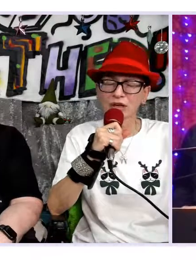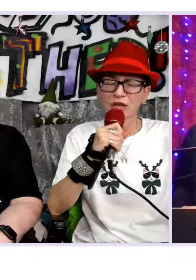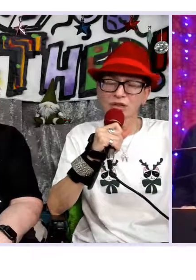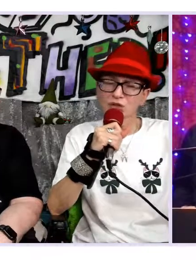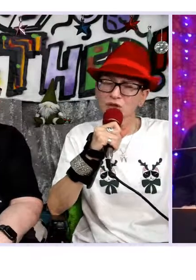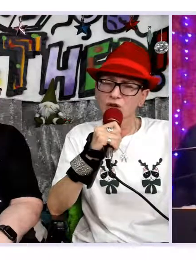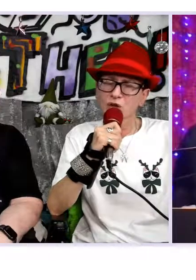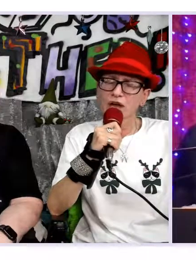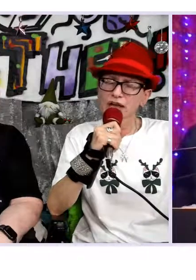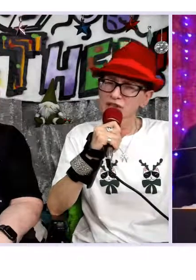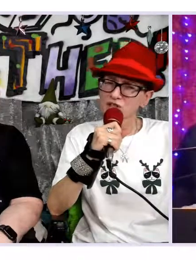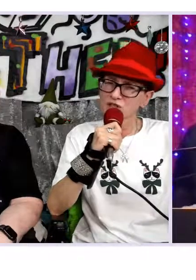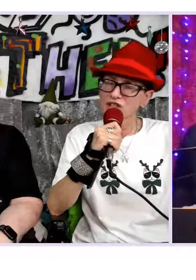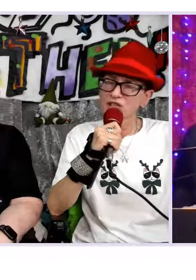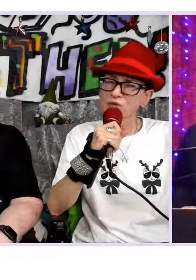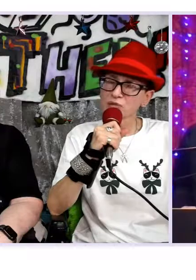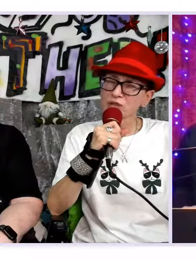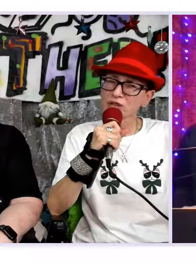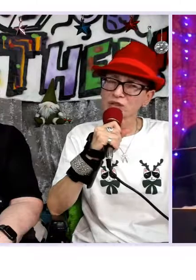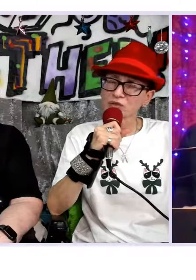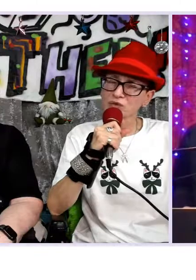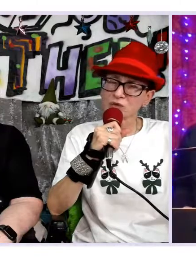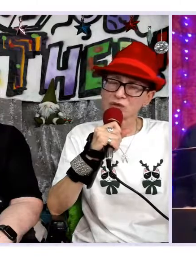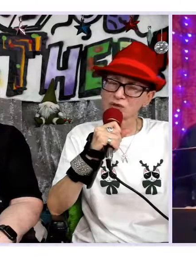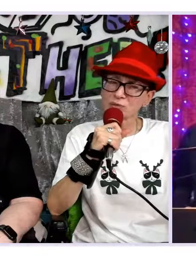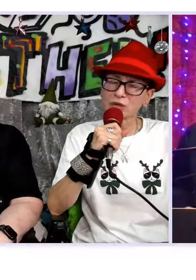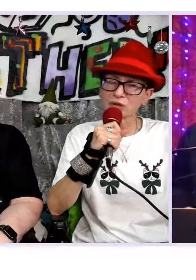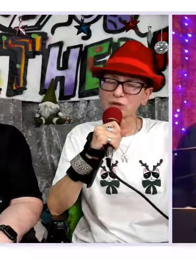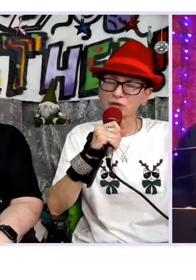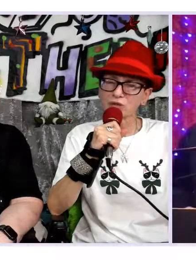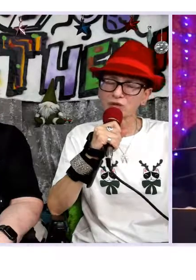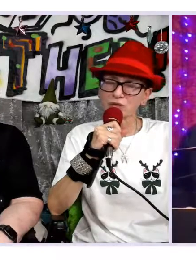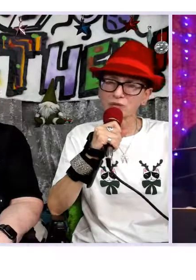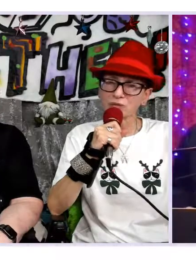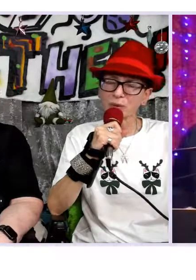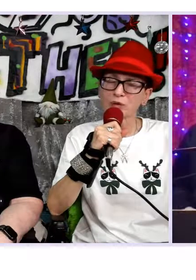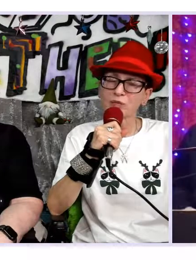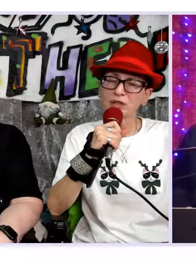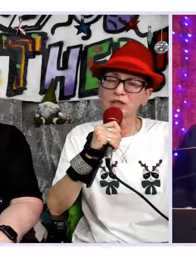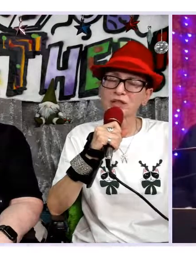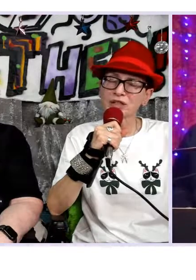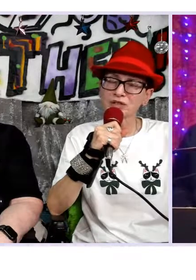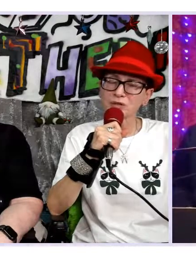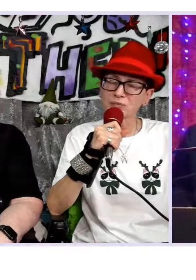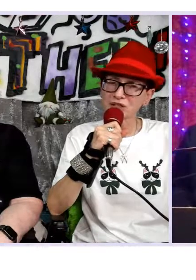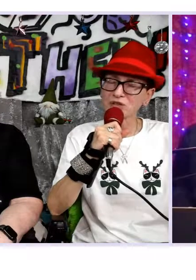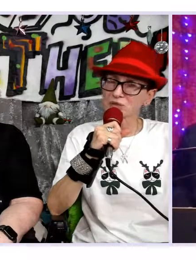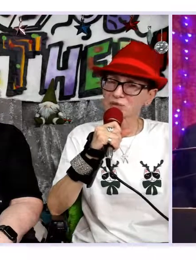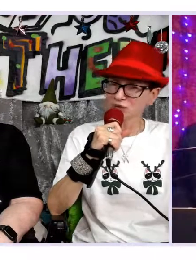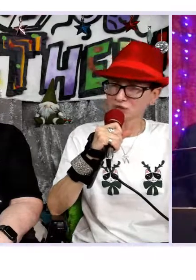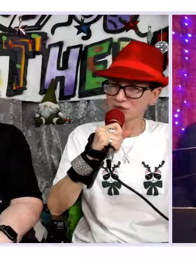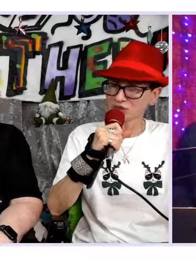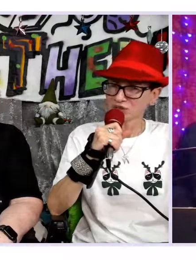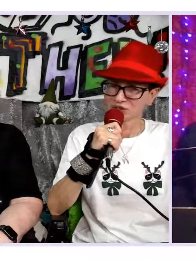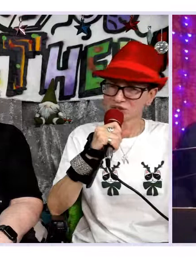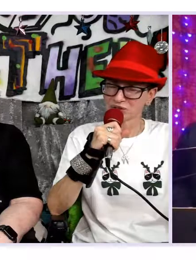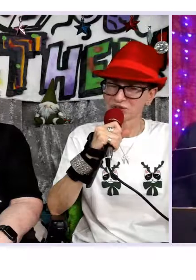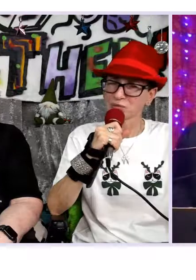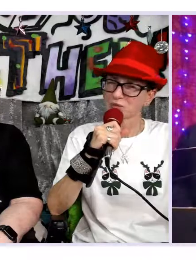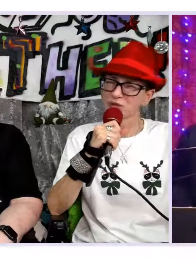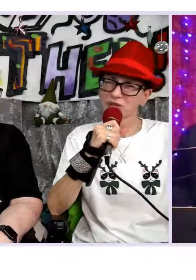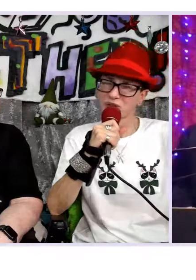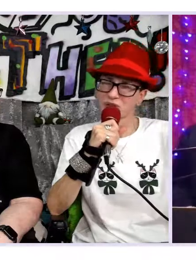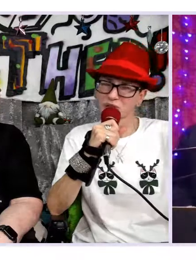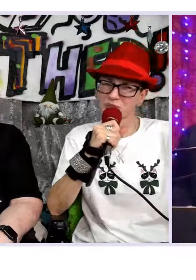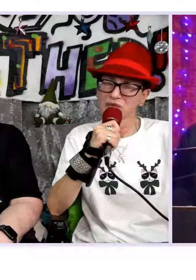unit. So actually, we believe that the party on Zoom will be at least better than one of these occasions,